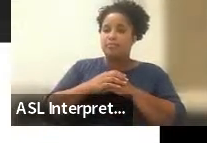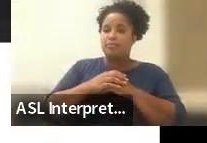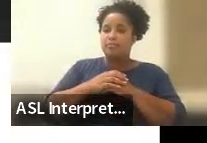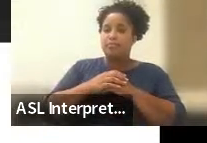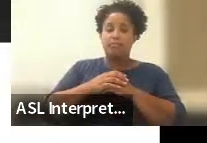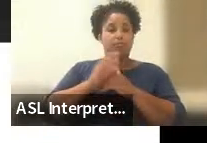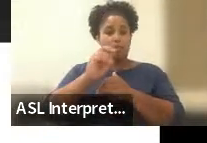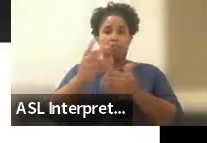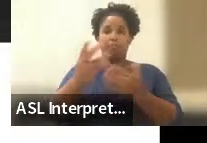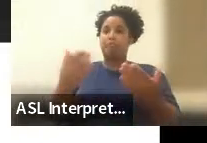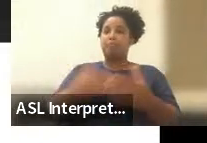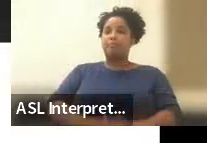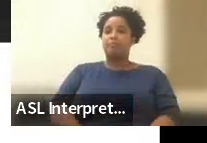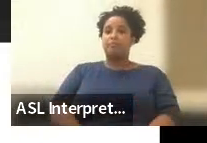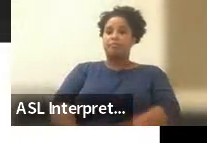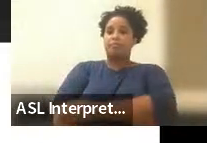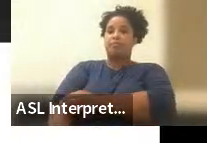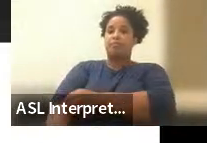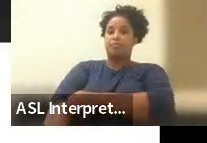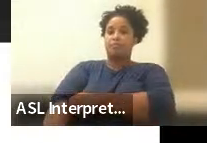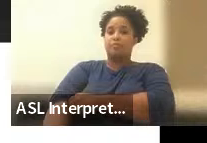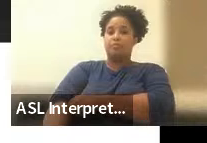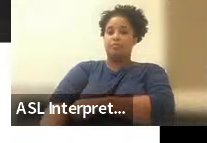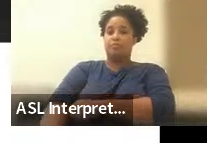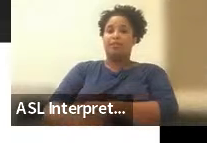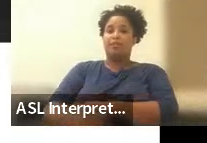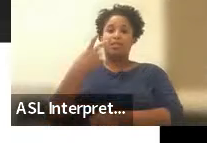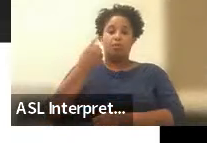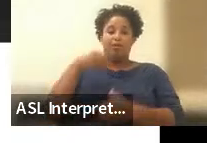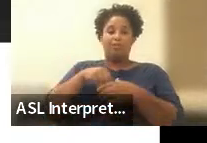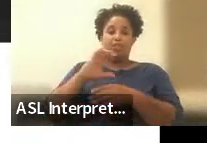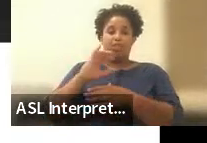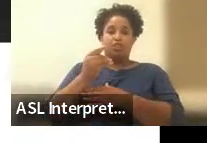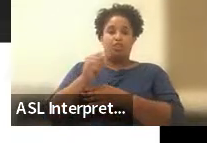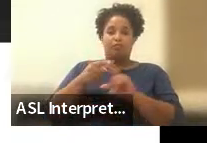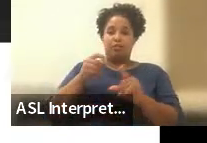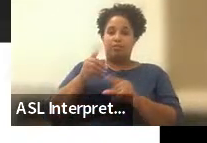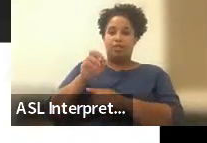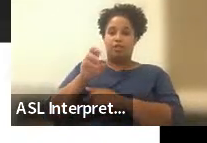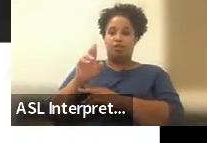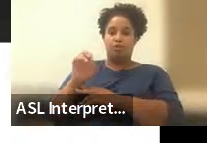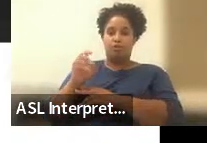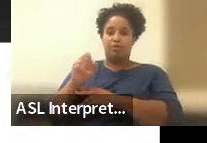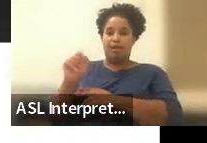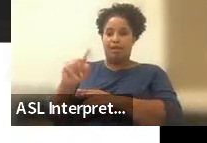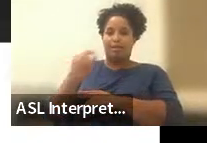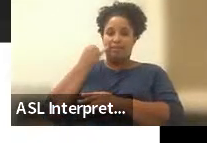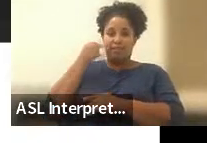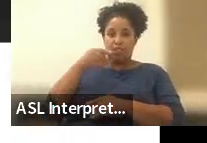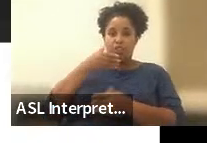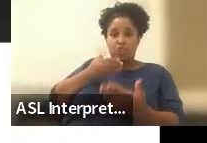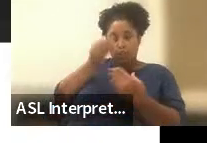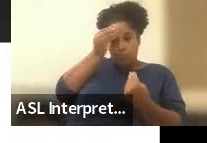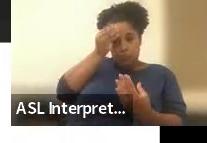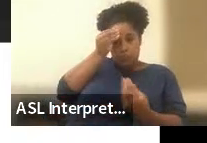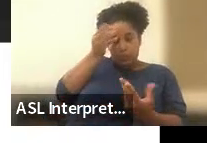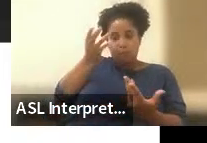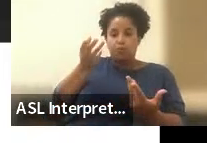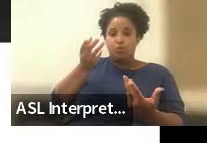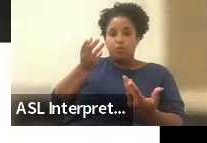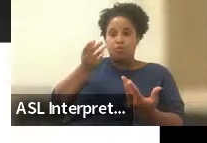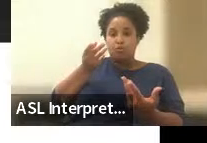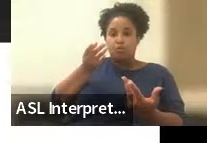Okay. And I see one in, at least in the chat, from Dr. Rhodes asking if this is good news to